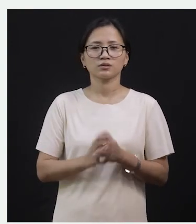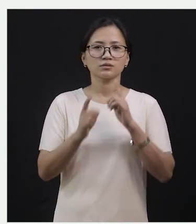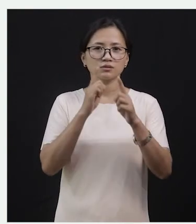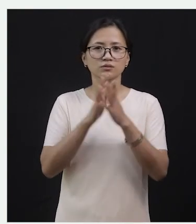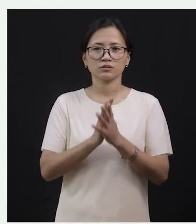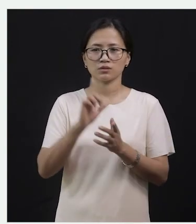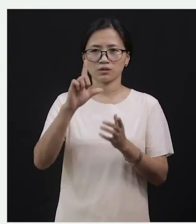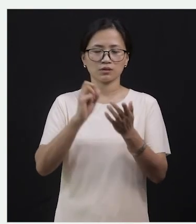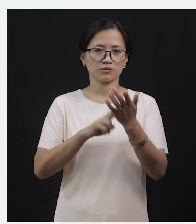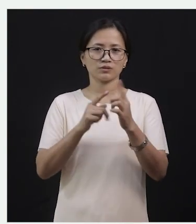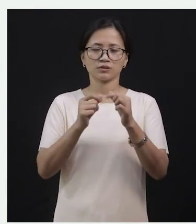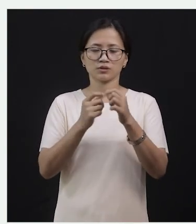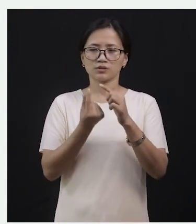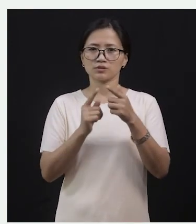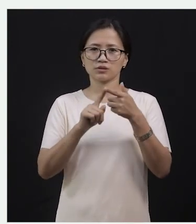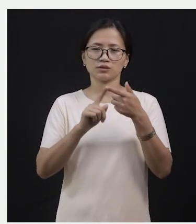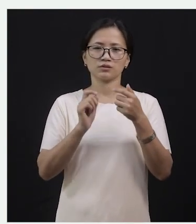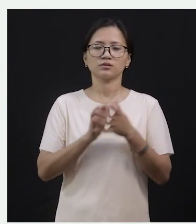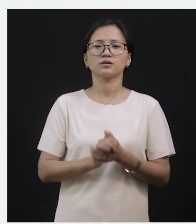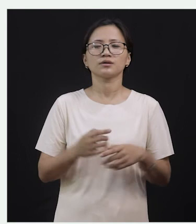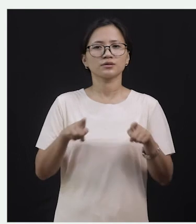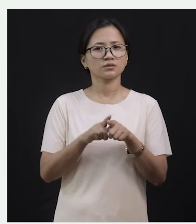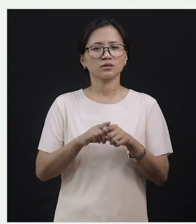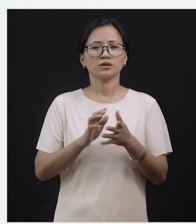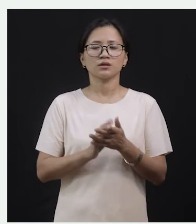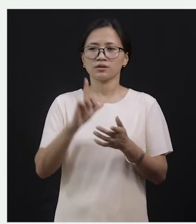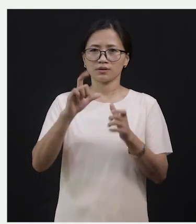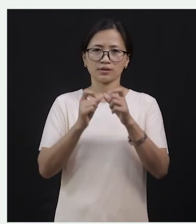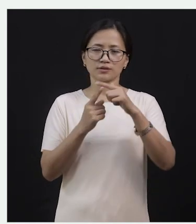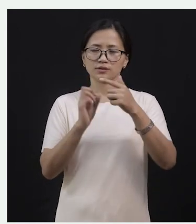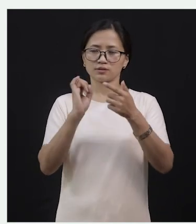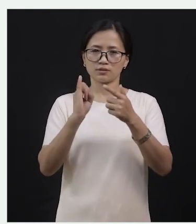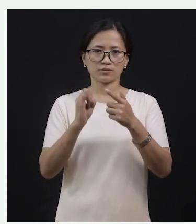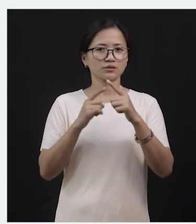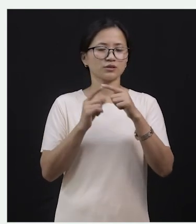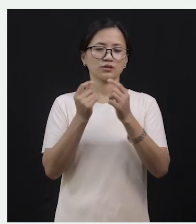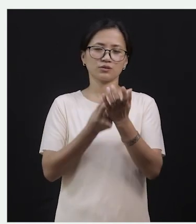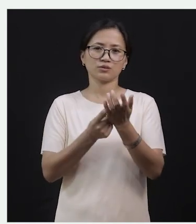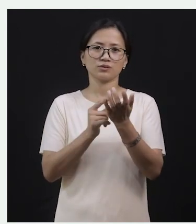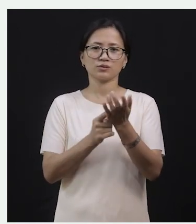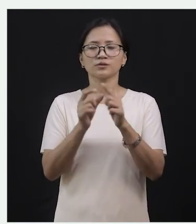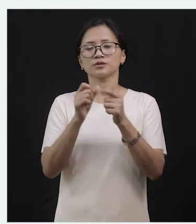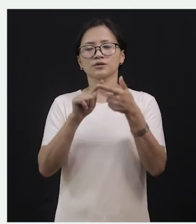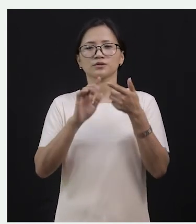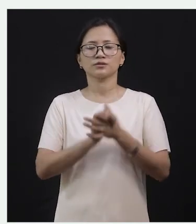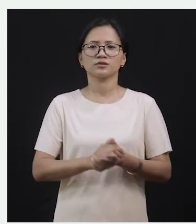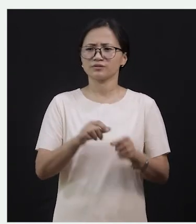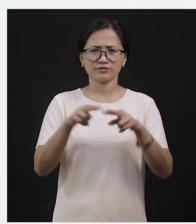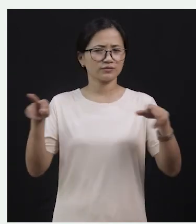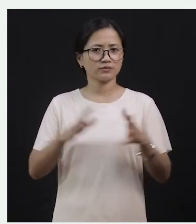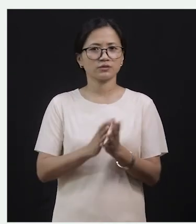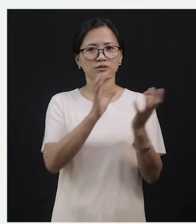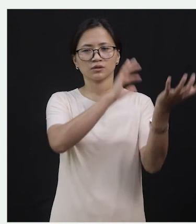the longitude and the latitude. If you watch that, you will be able to learn the difference between different continents